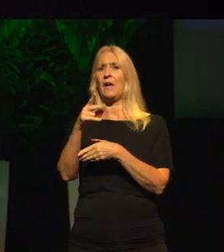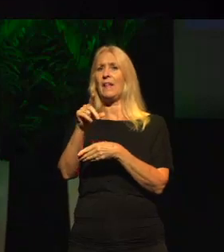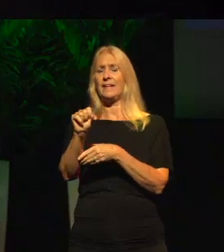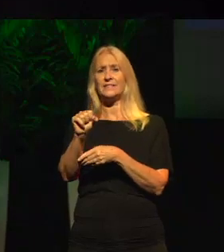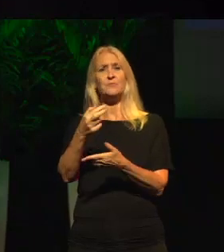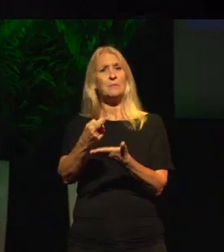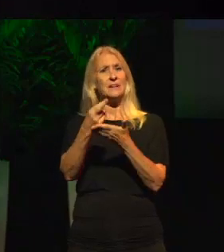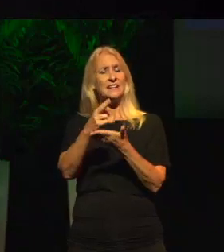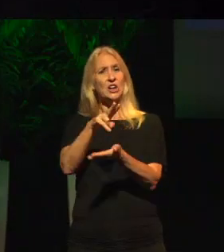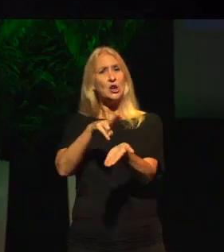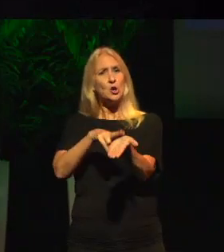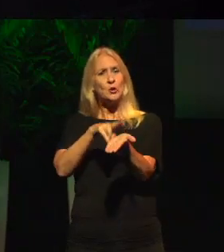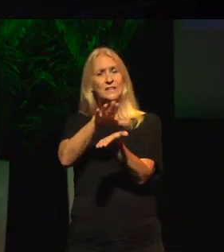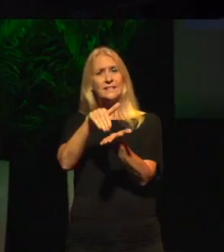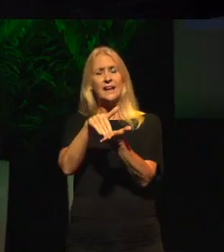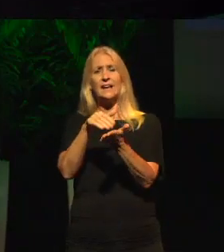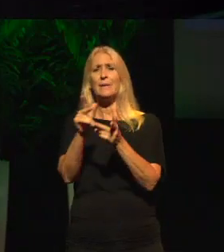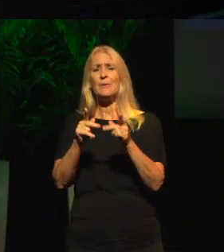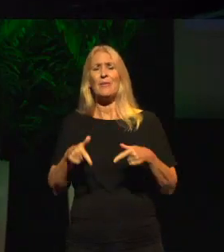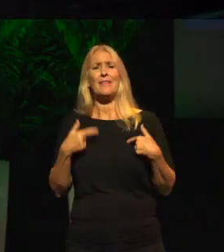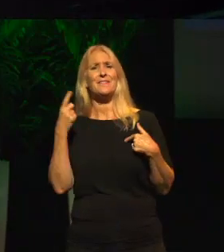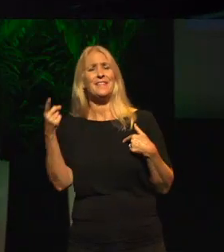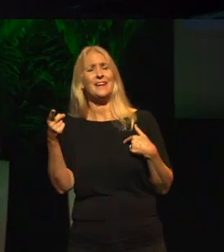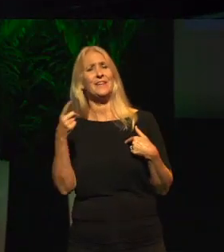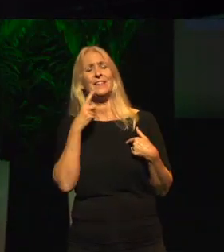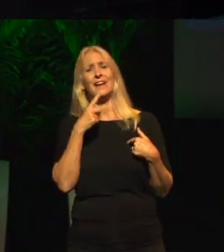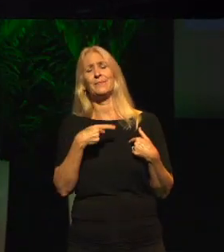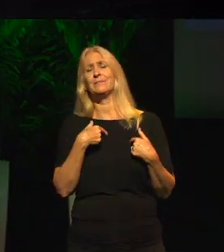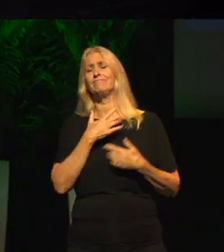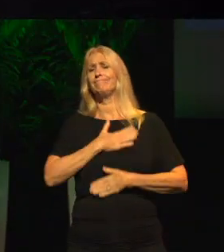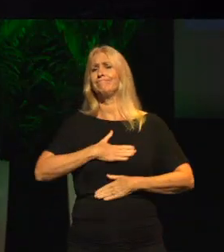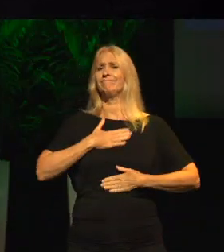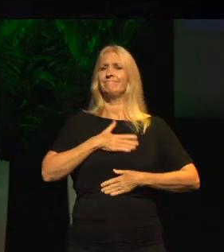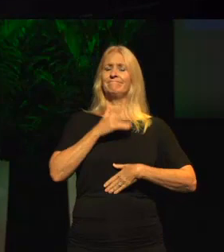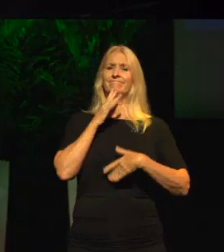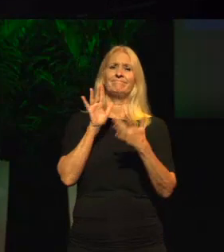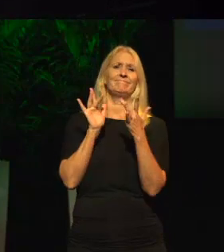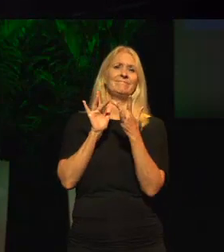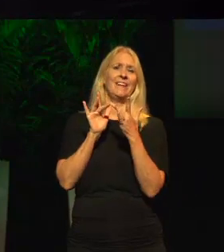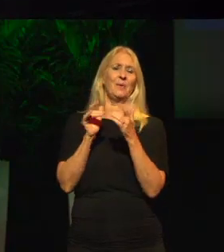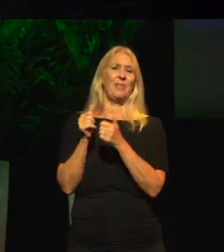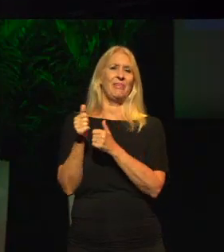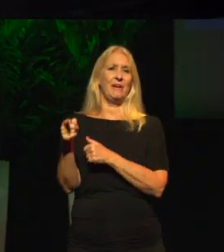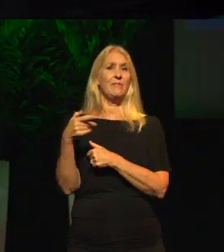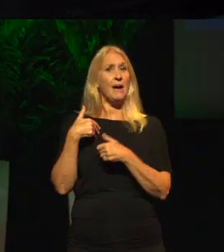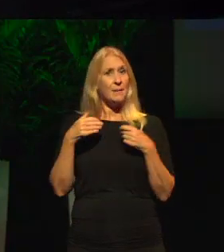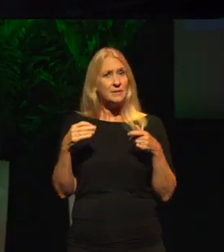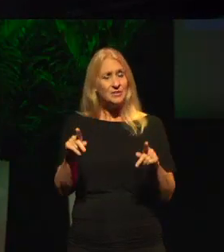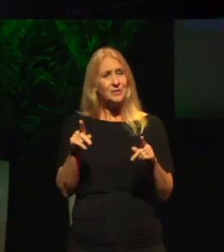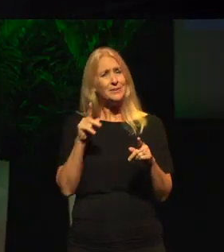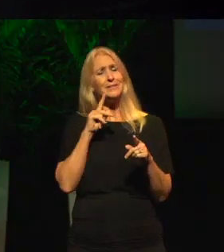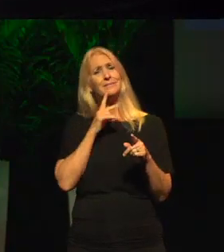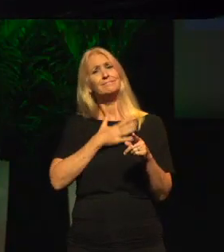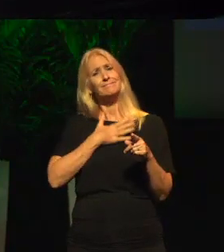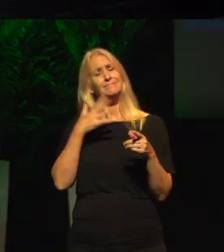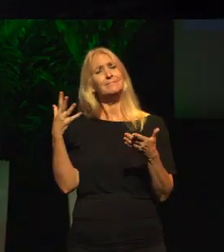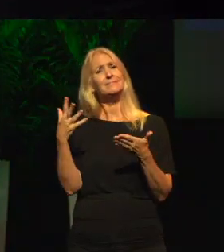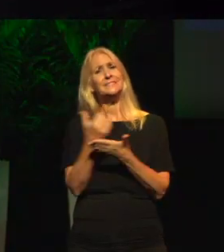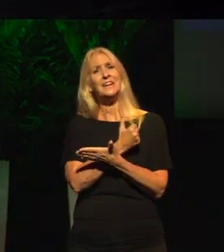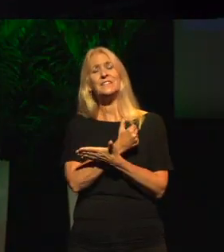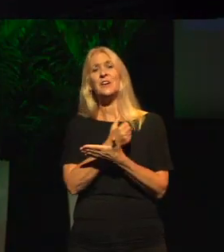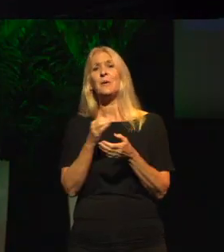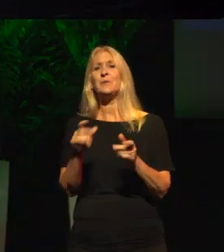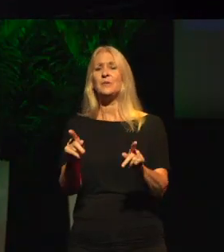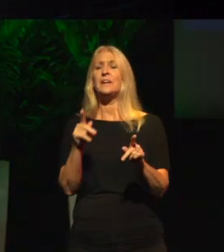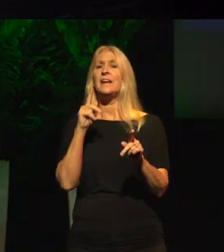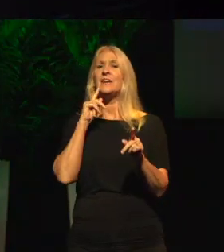has residents who would love to hear from you. If you have the opportunity, take some time to participate in this program. You'll soon receive